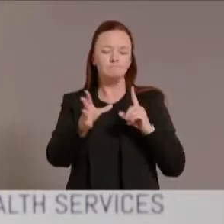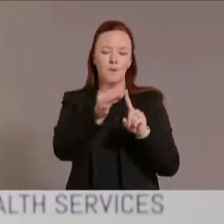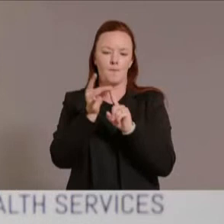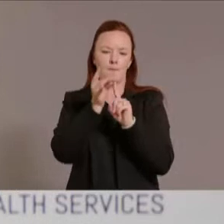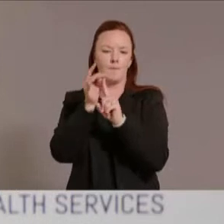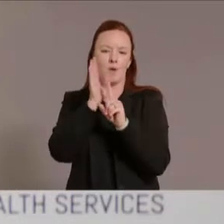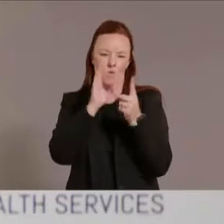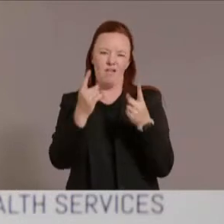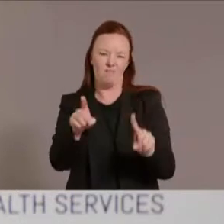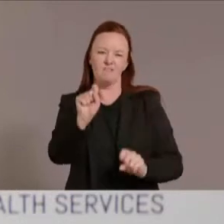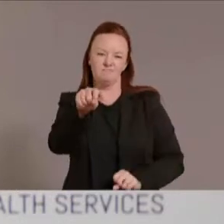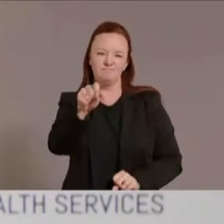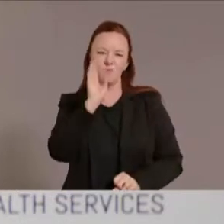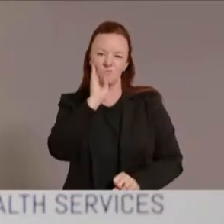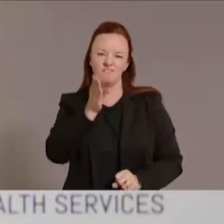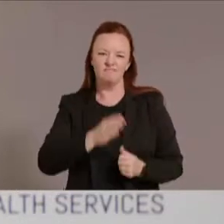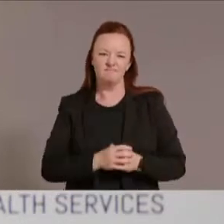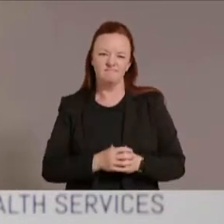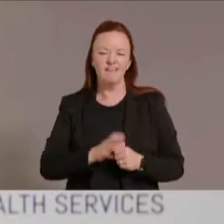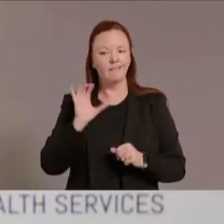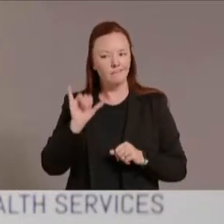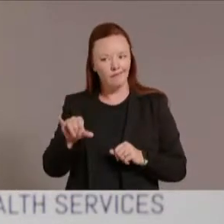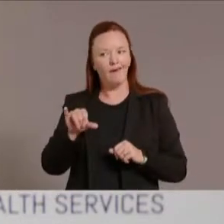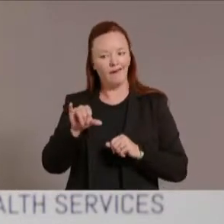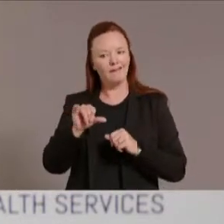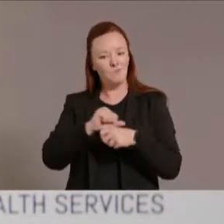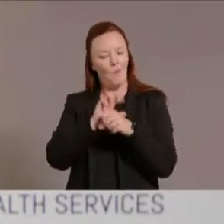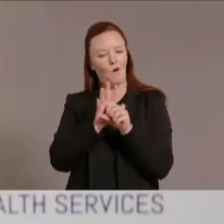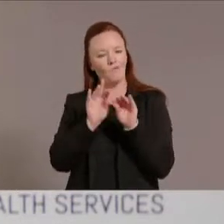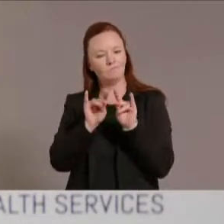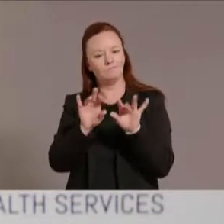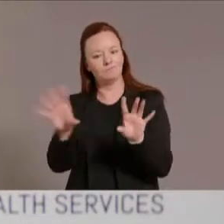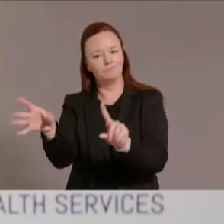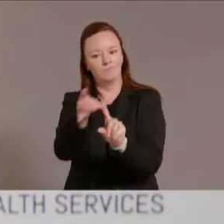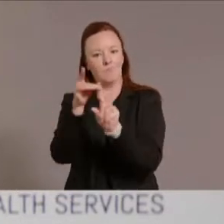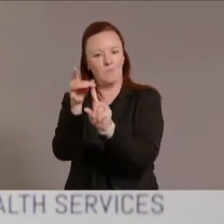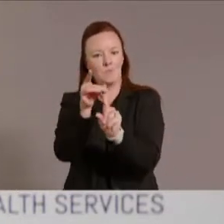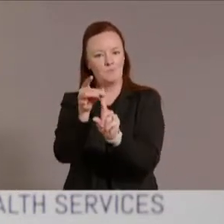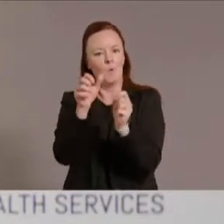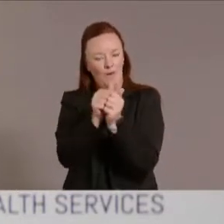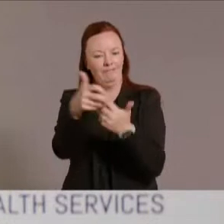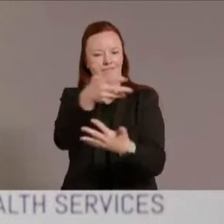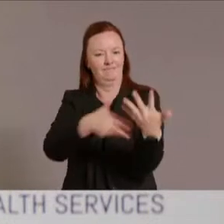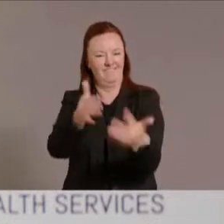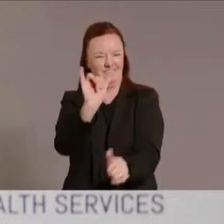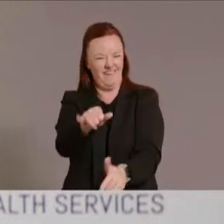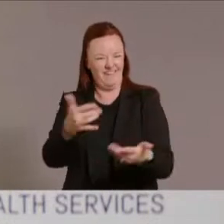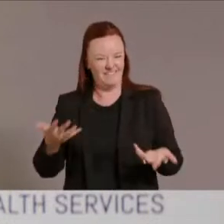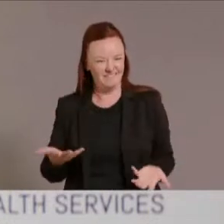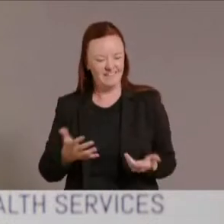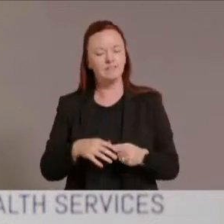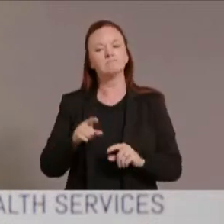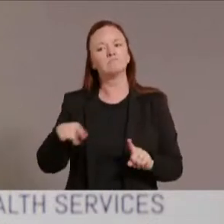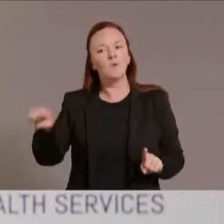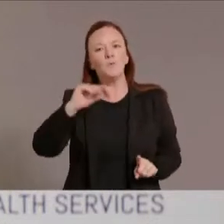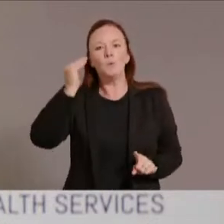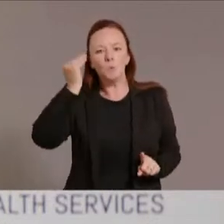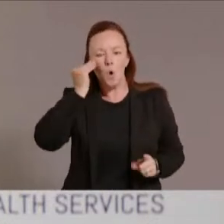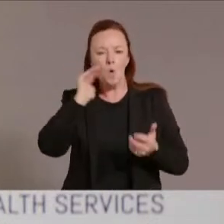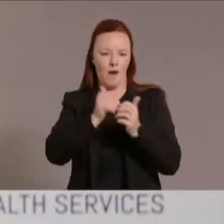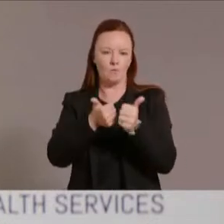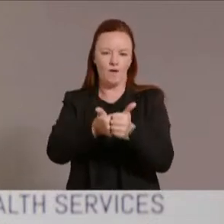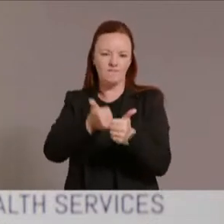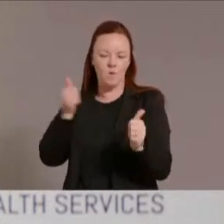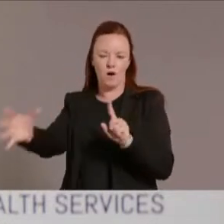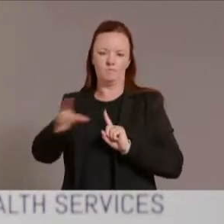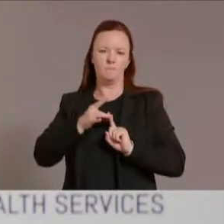That's part of how this virus transmits. What I would recommend is everybody knows what to do to prevent